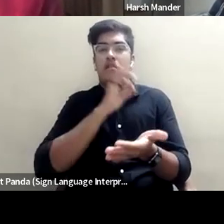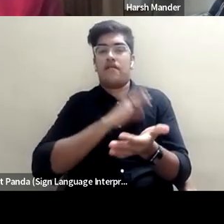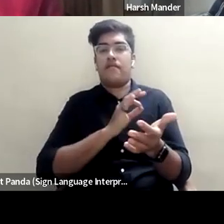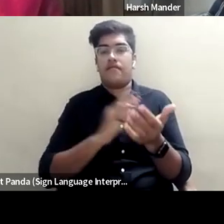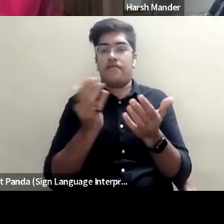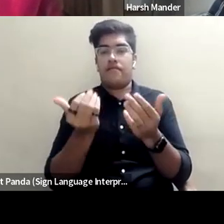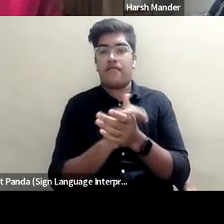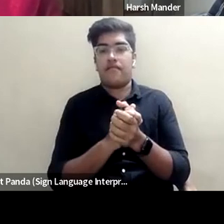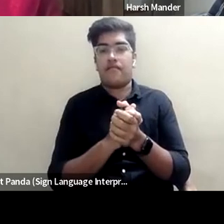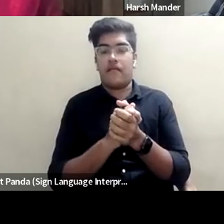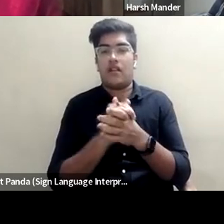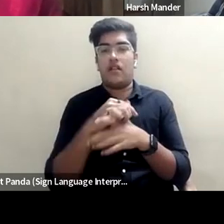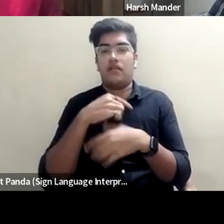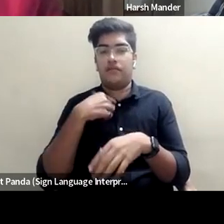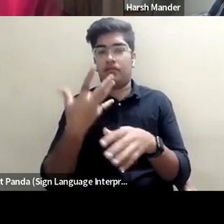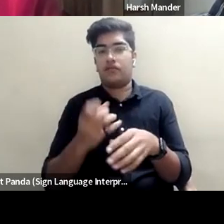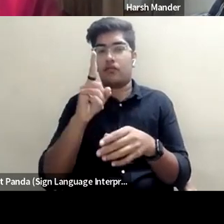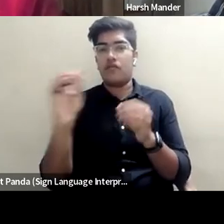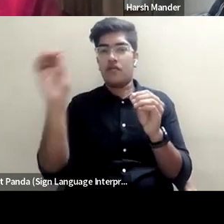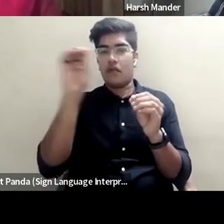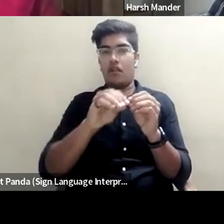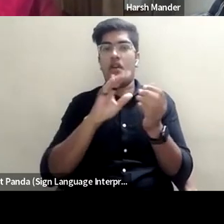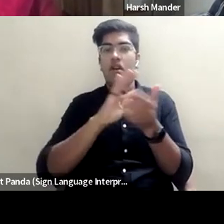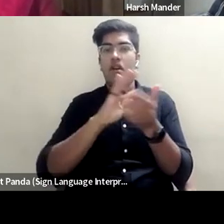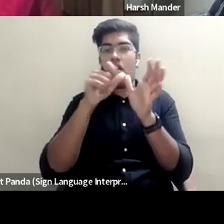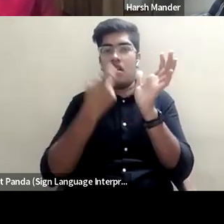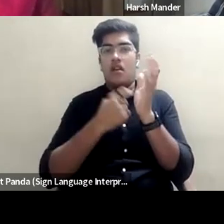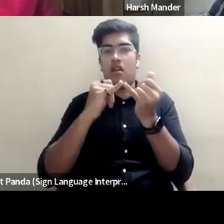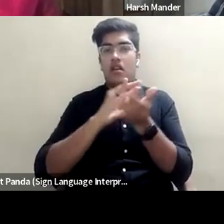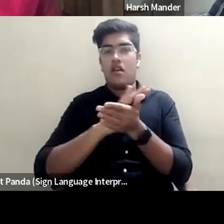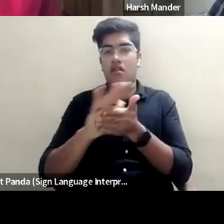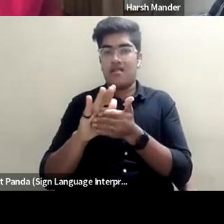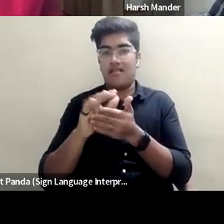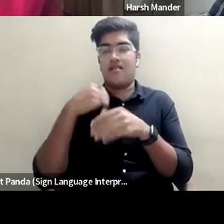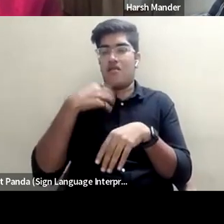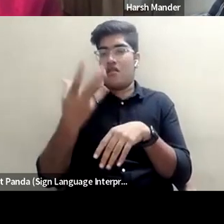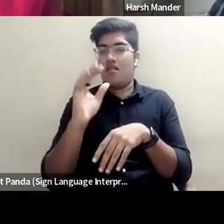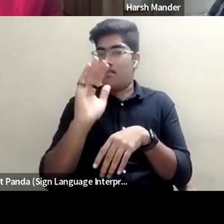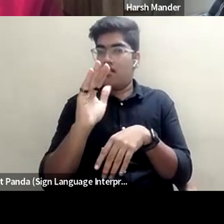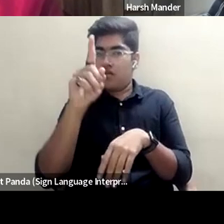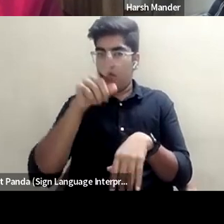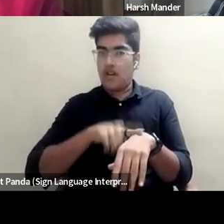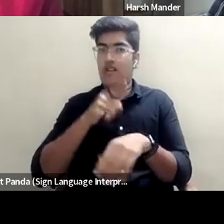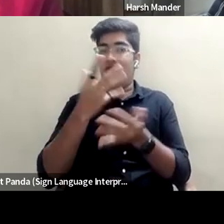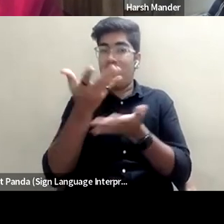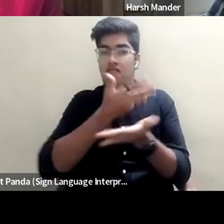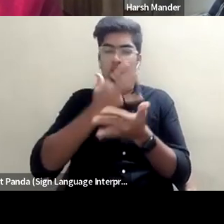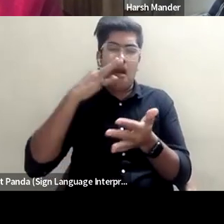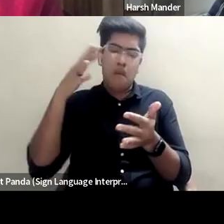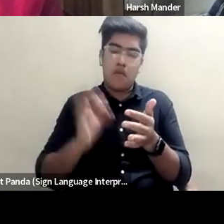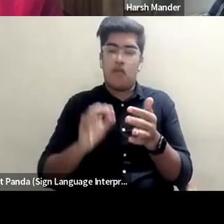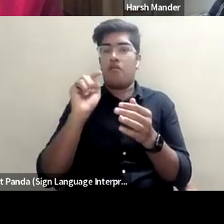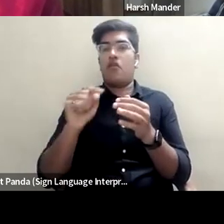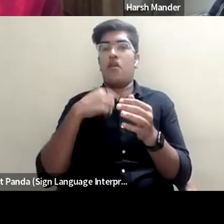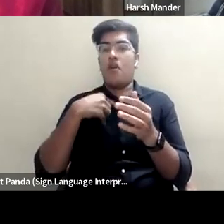note, I actually want to bring in Mr. Harsh Mander, because you pointed out something very important there in the course of your discussion. And this is a question that I've